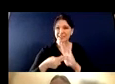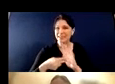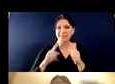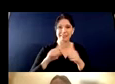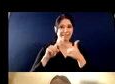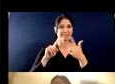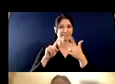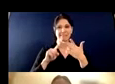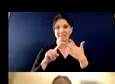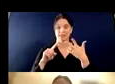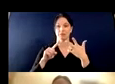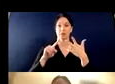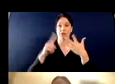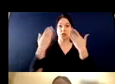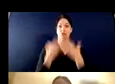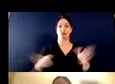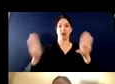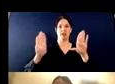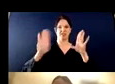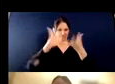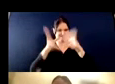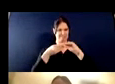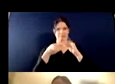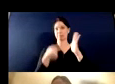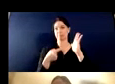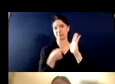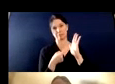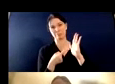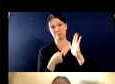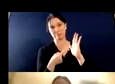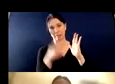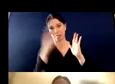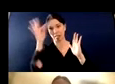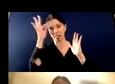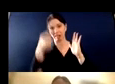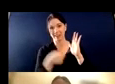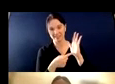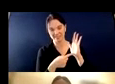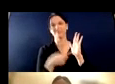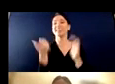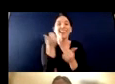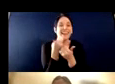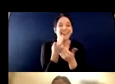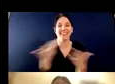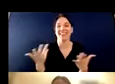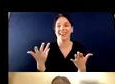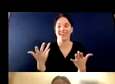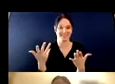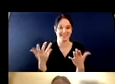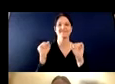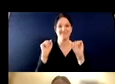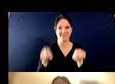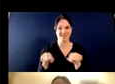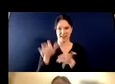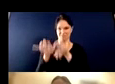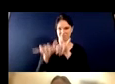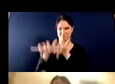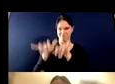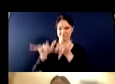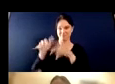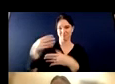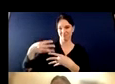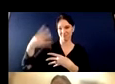in general, any questions that you're coming to this webinar with, please feel free to just put them in the Q&A right